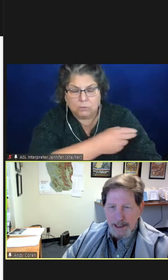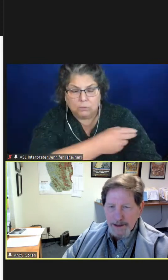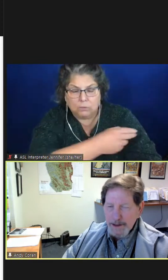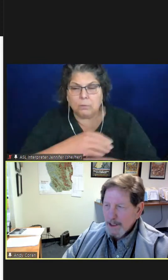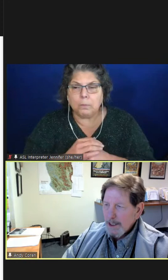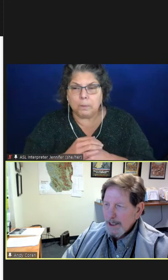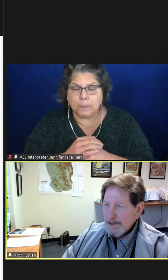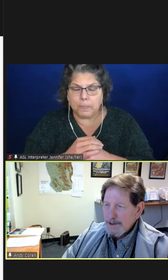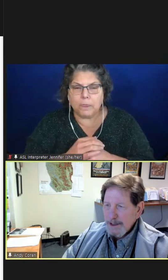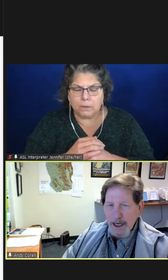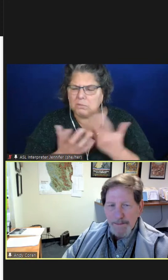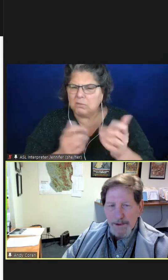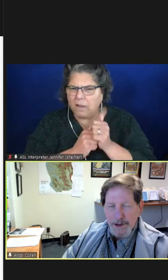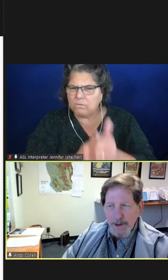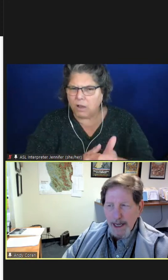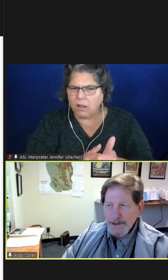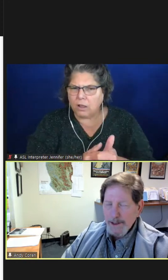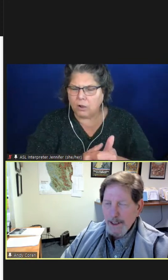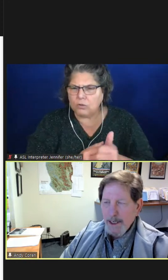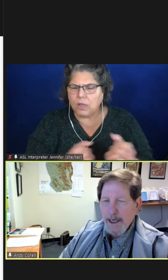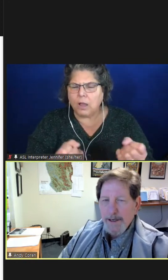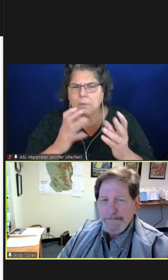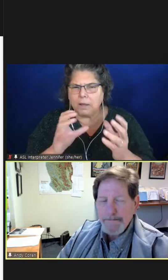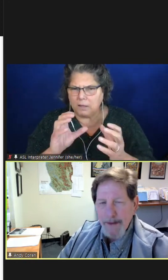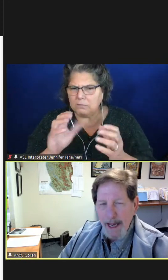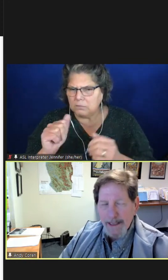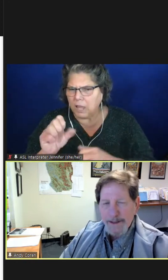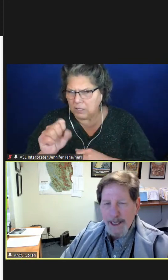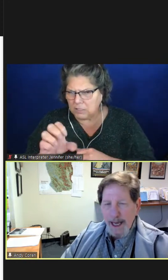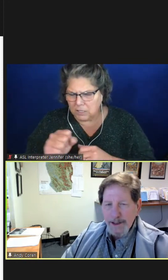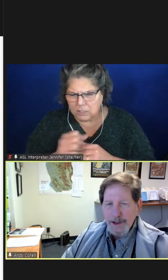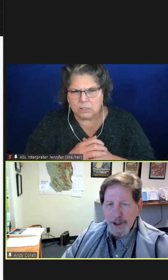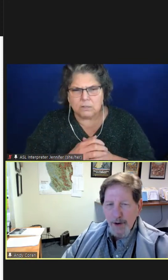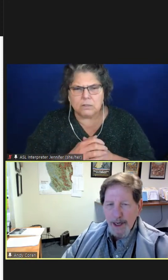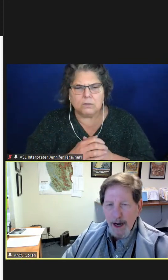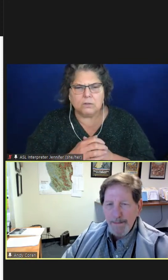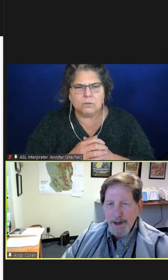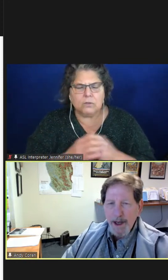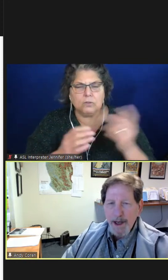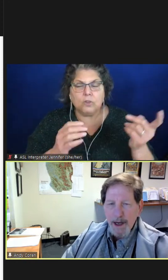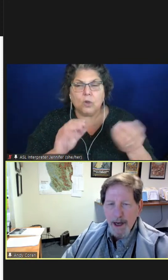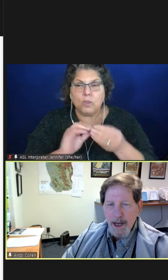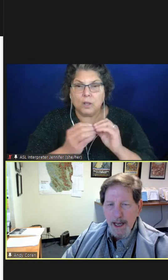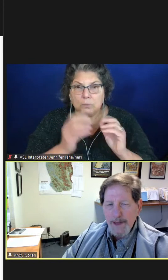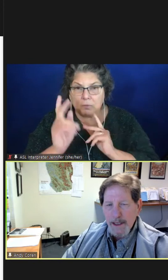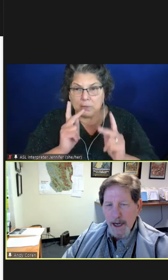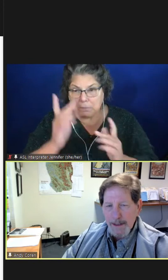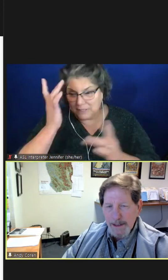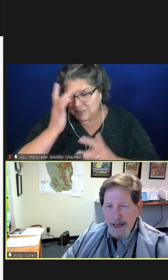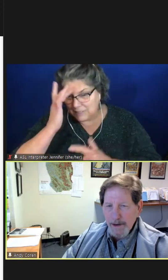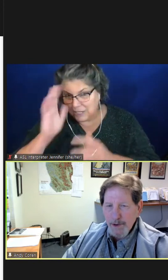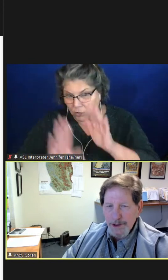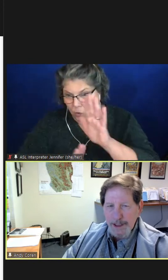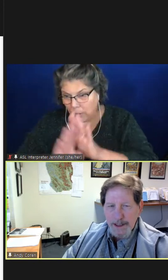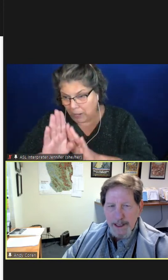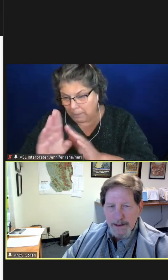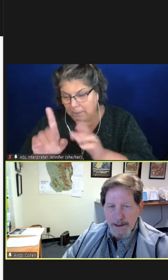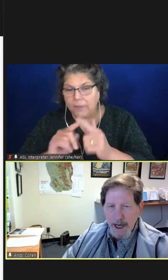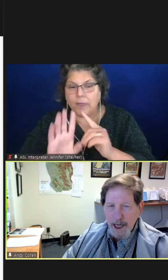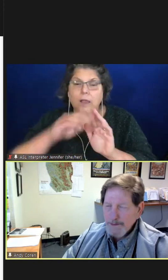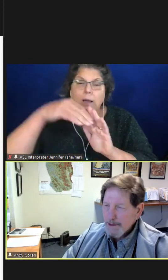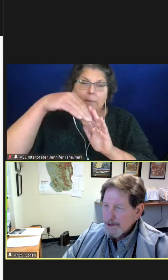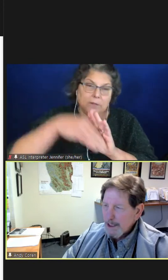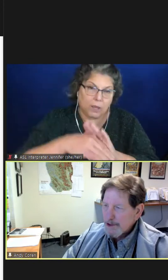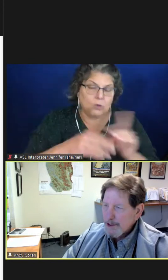follows cases. It's decoupled, so as the cases are going up and then coming down, we're seeing that